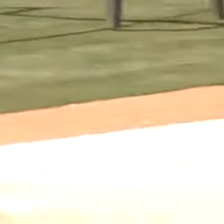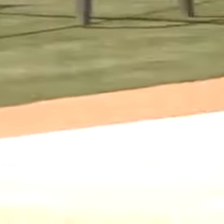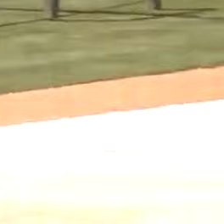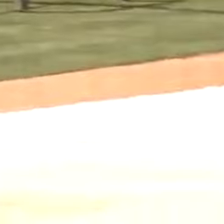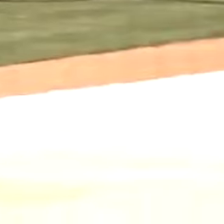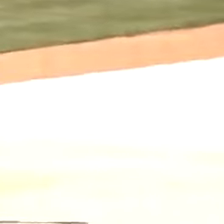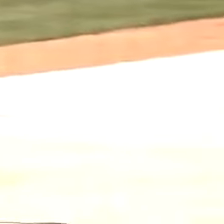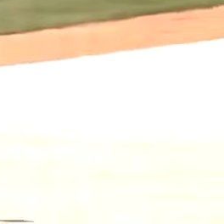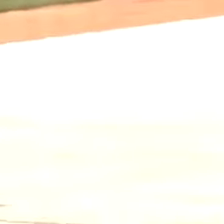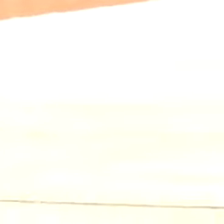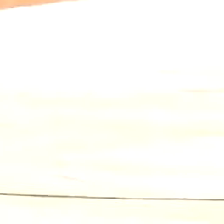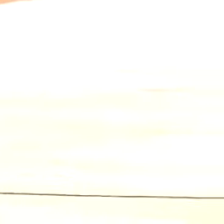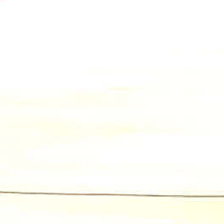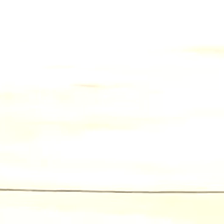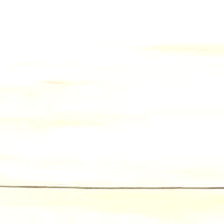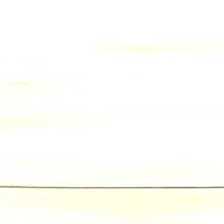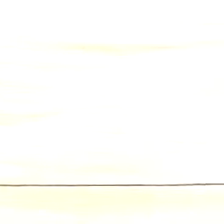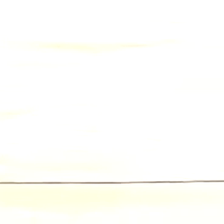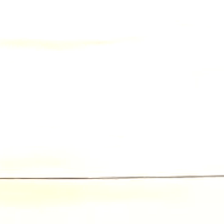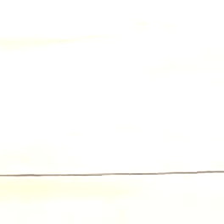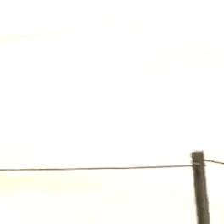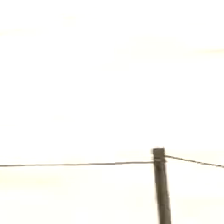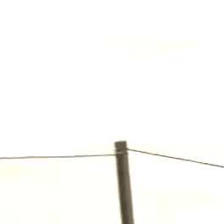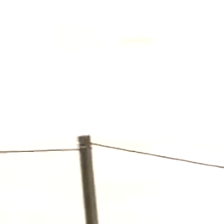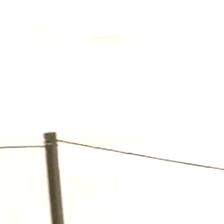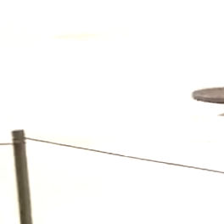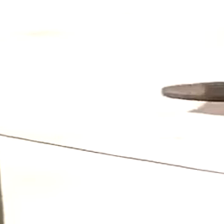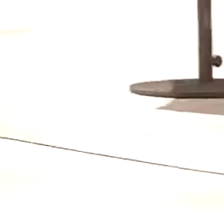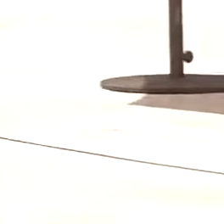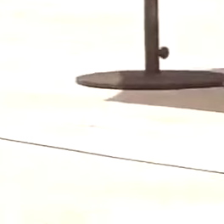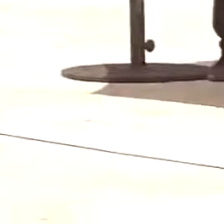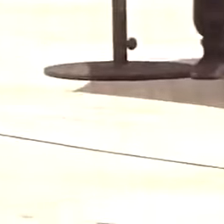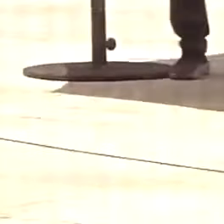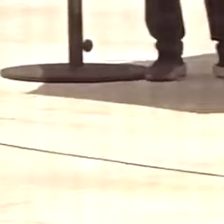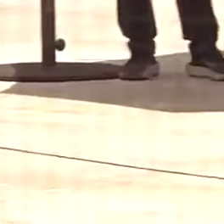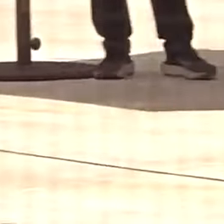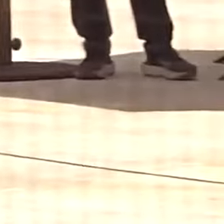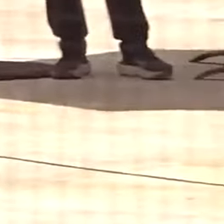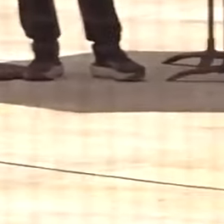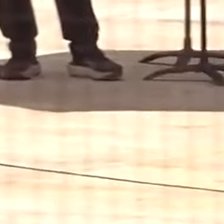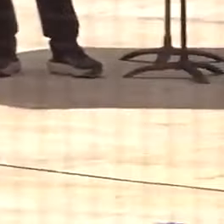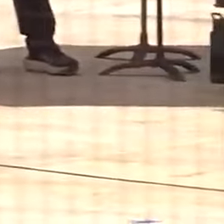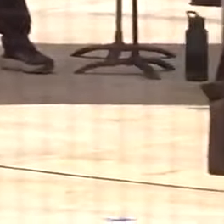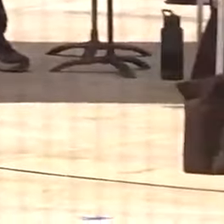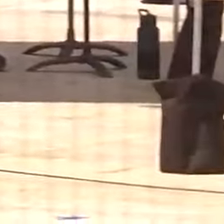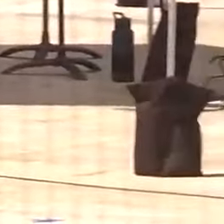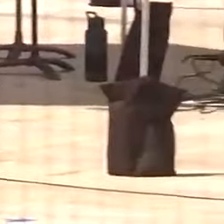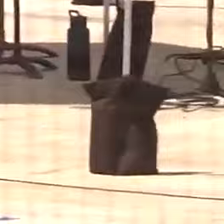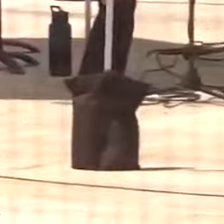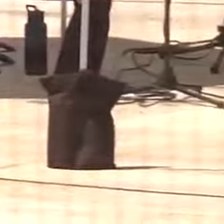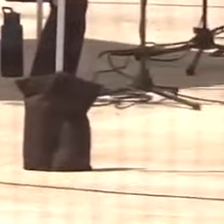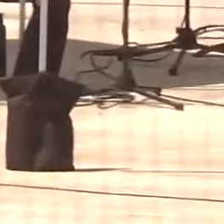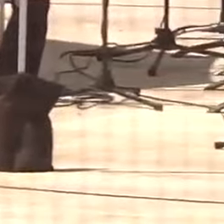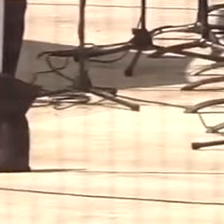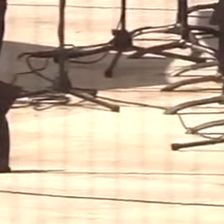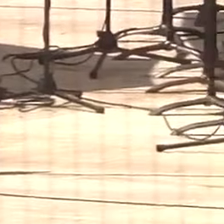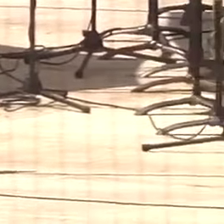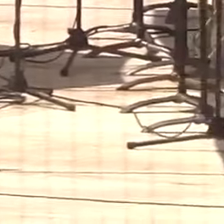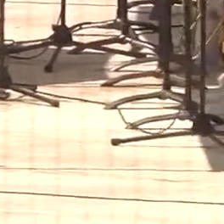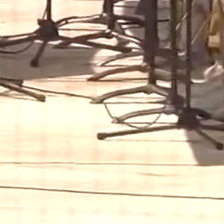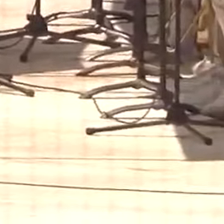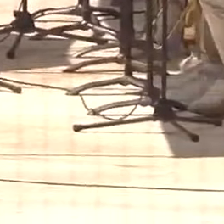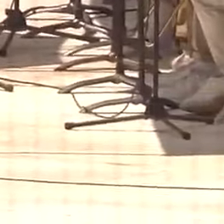Isaac Julian, President, CEO of Associated Students. Kurt Brower, President, CSULB Alumni